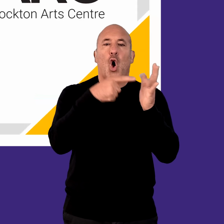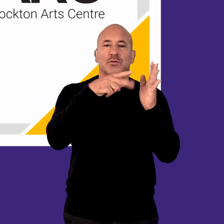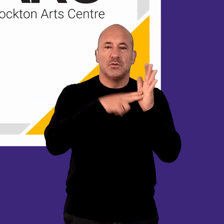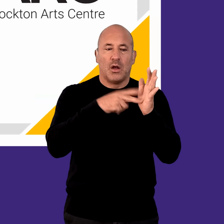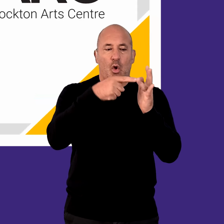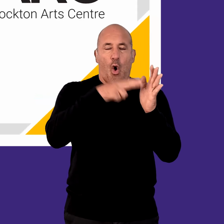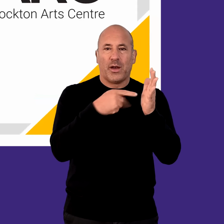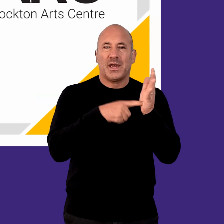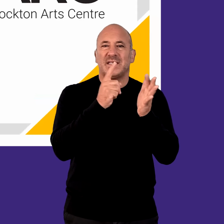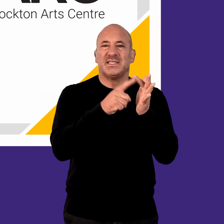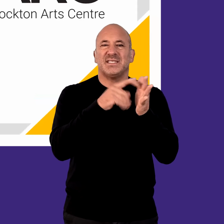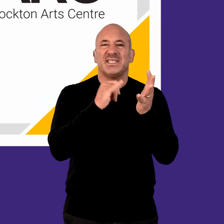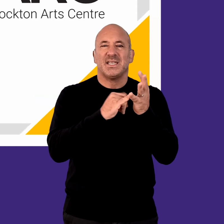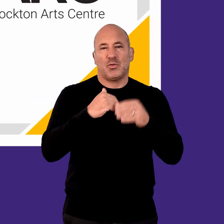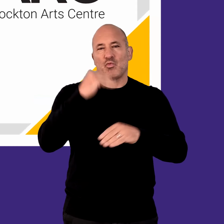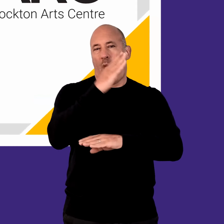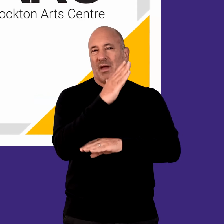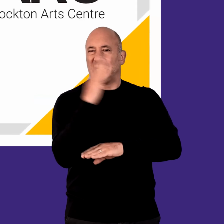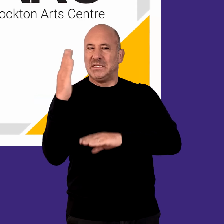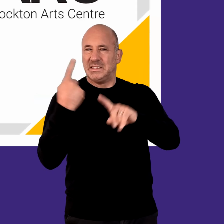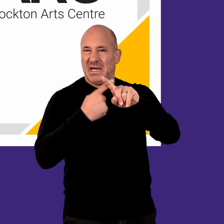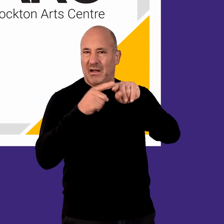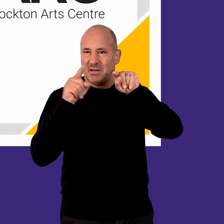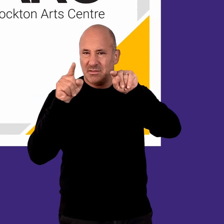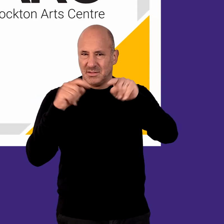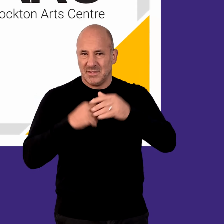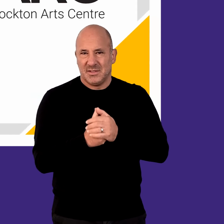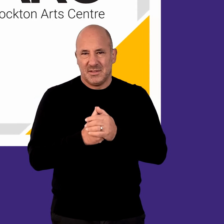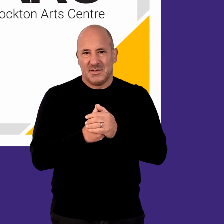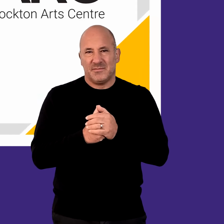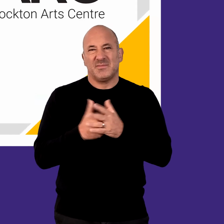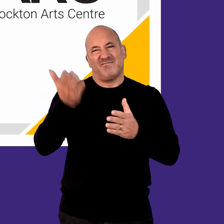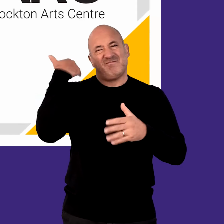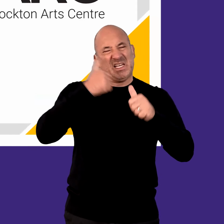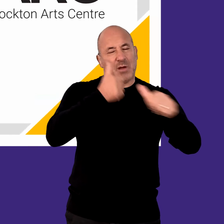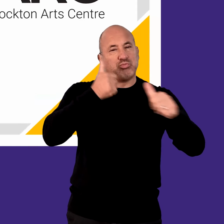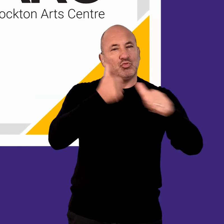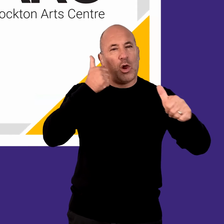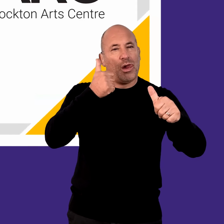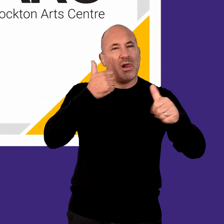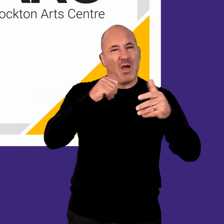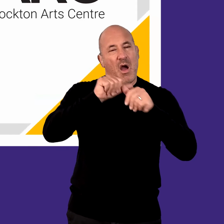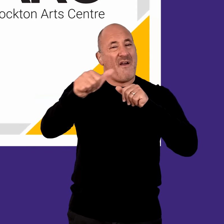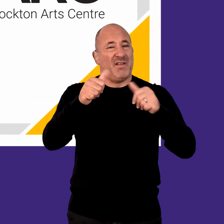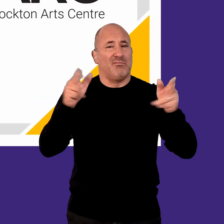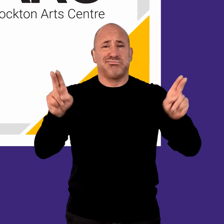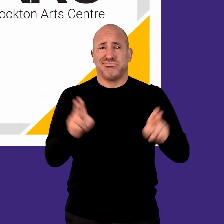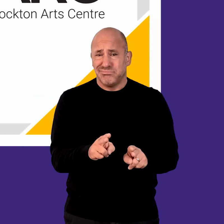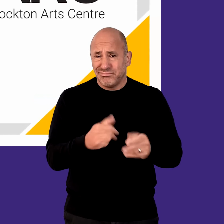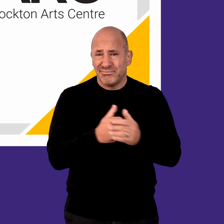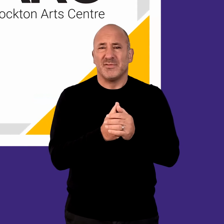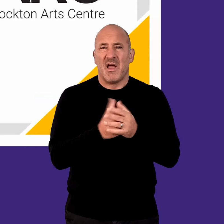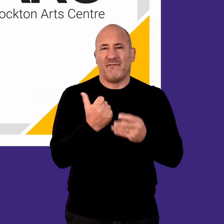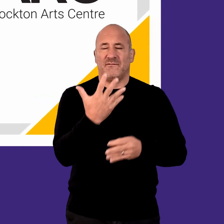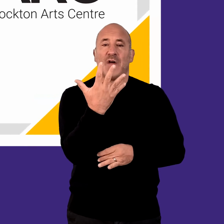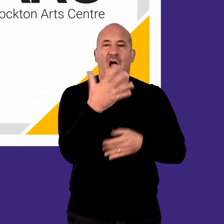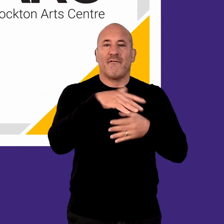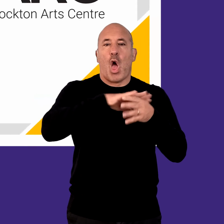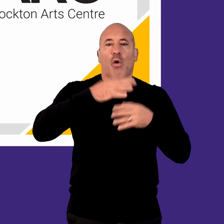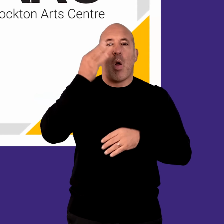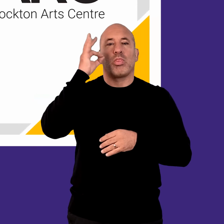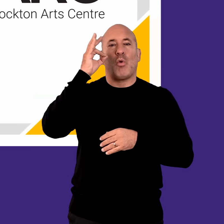an art centre situated in Stockton-on-Tees in the northeast of England, which is a post-industrial town